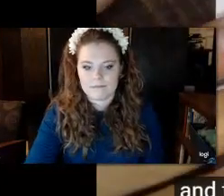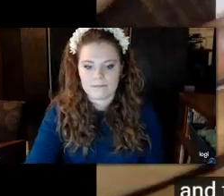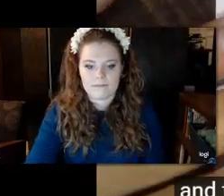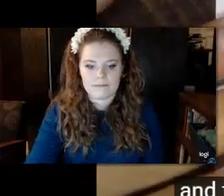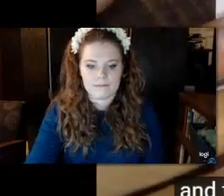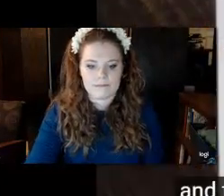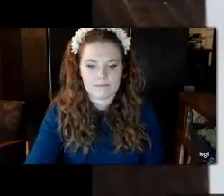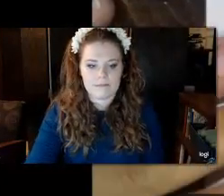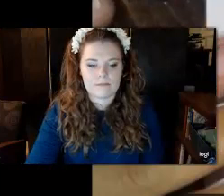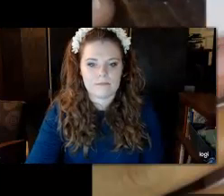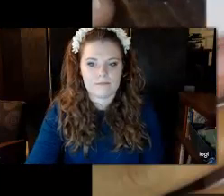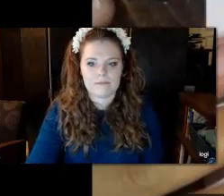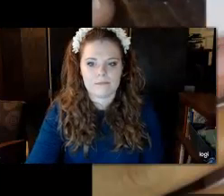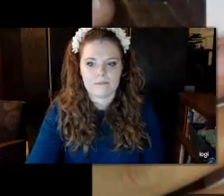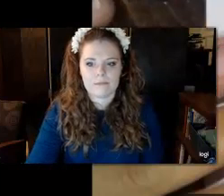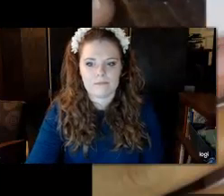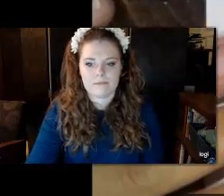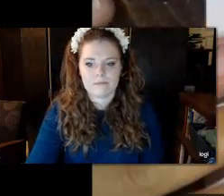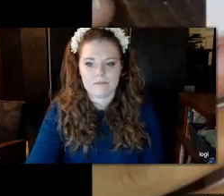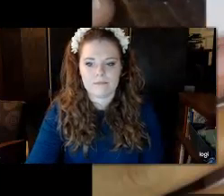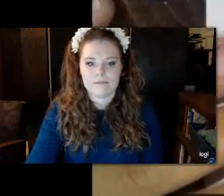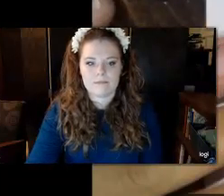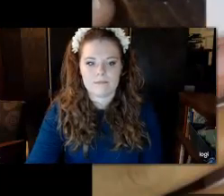On 4B,